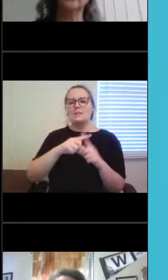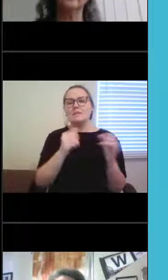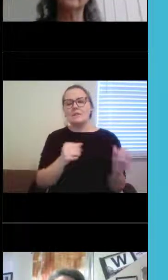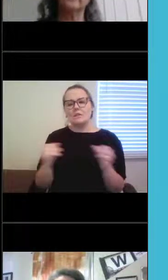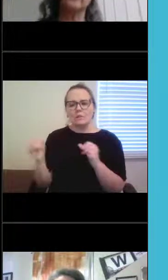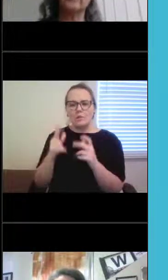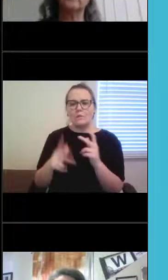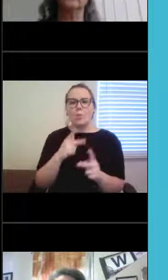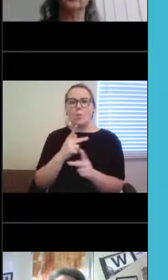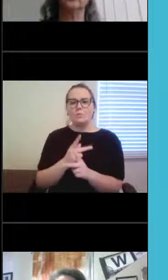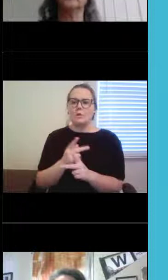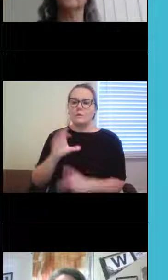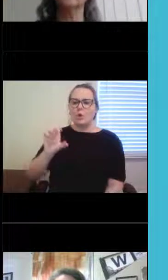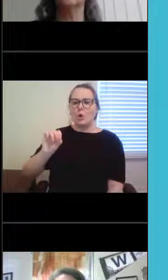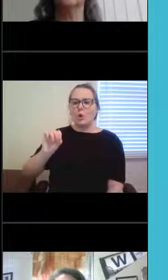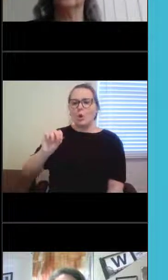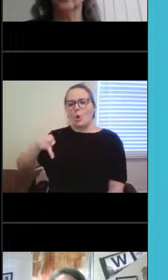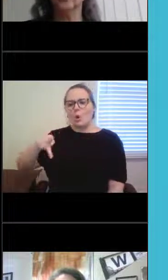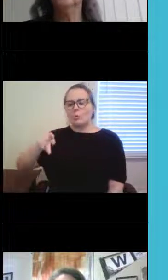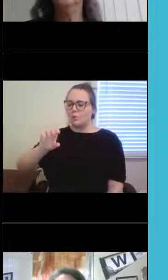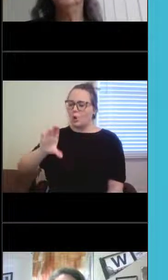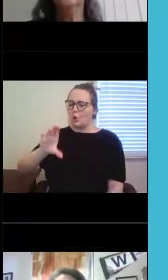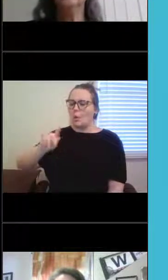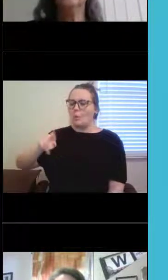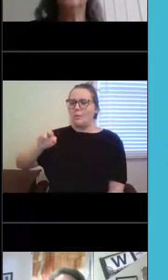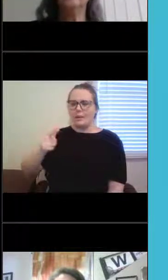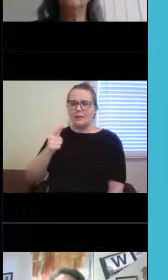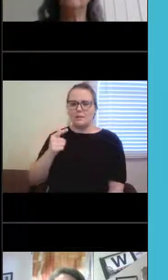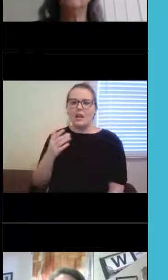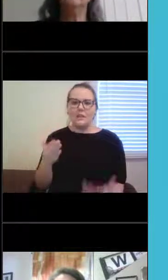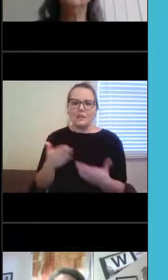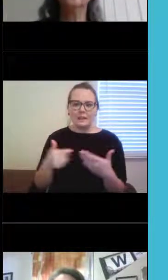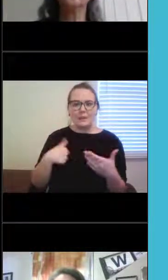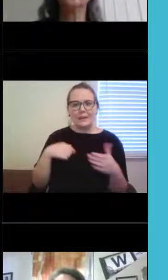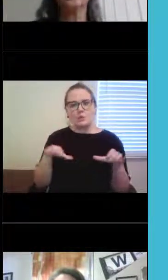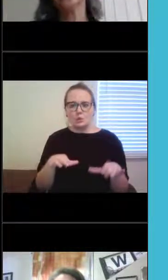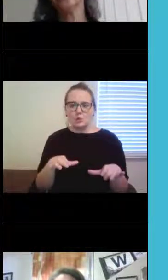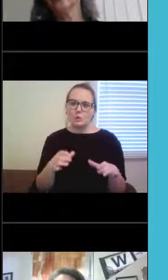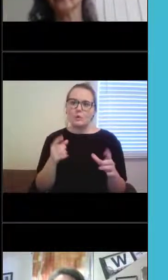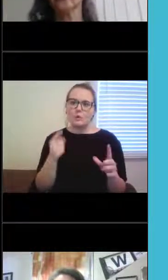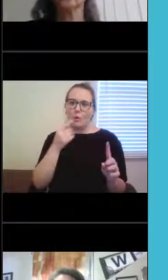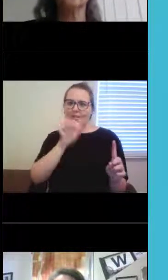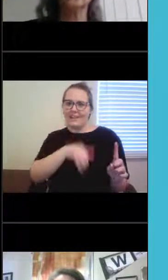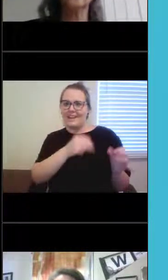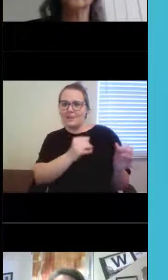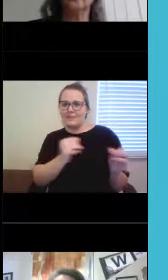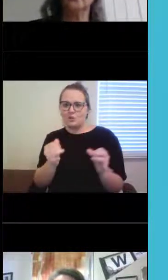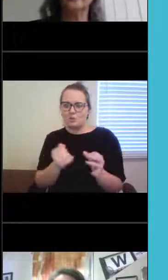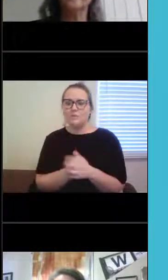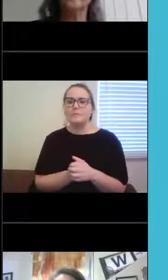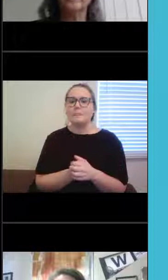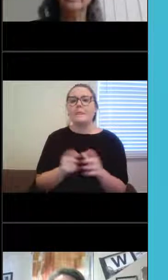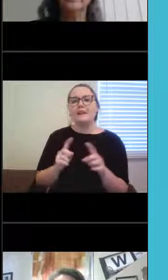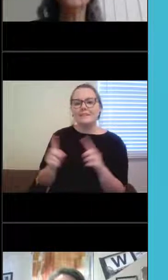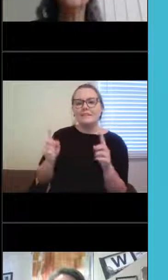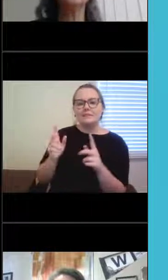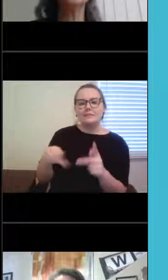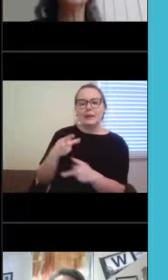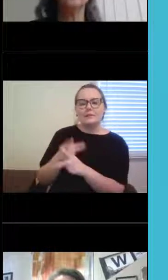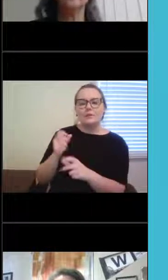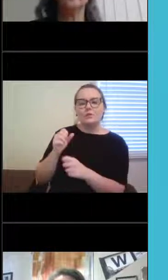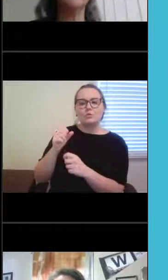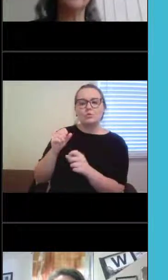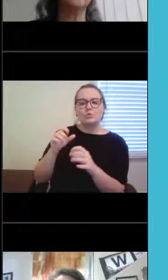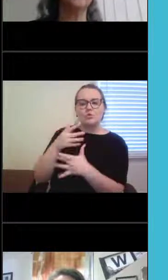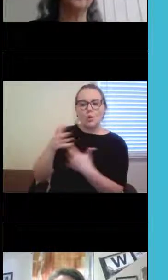individual forms of coping, things one can do as an individual. And then as opposed to sort of social forms of coping, as well